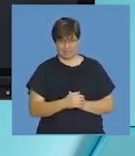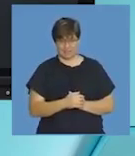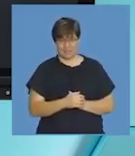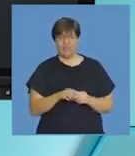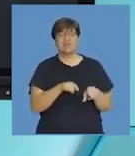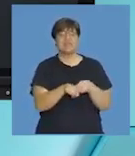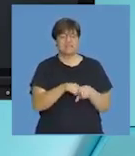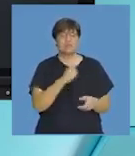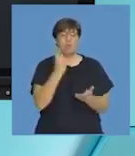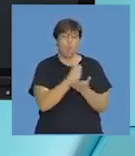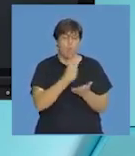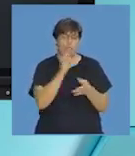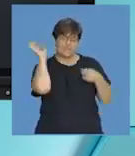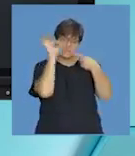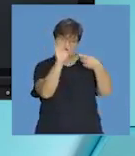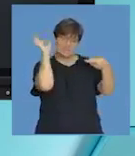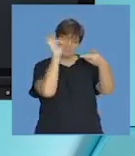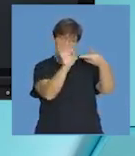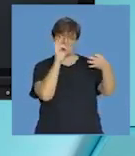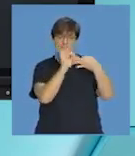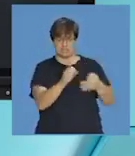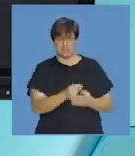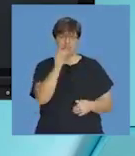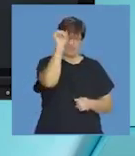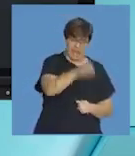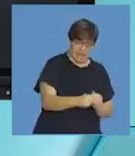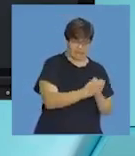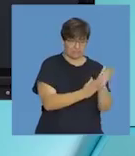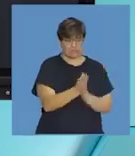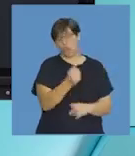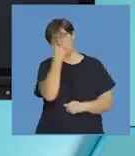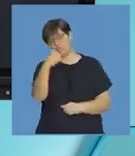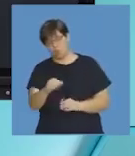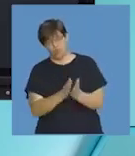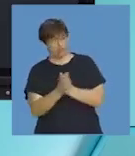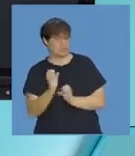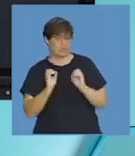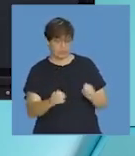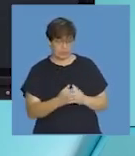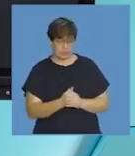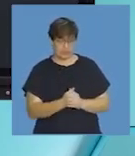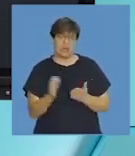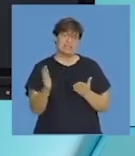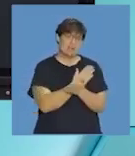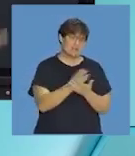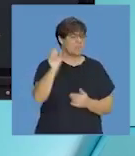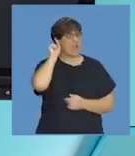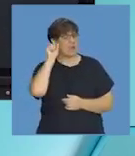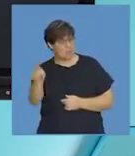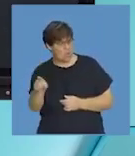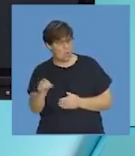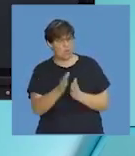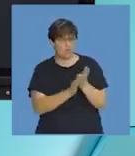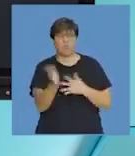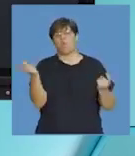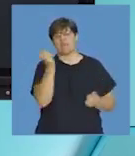and tests, they'll always be specific. Okay, yes, there's friction, no, there isn't. Sometimes we ignore friction because it makes